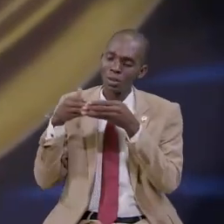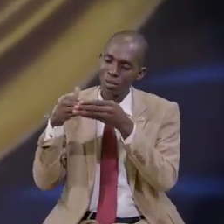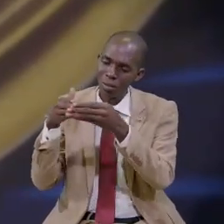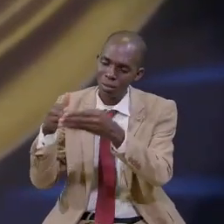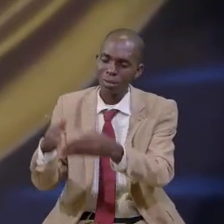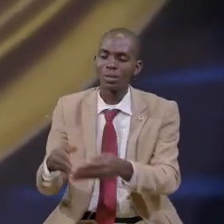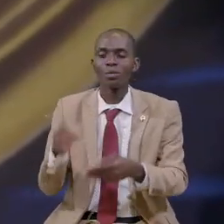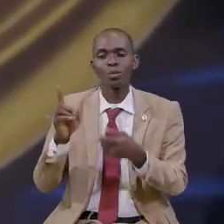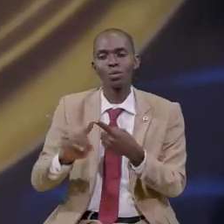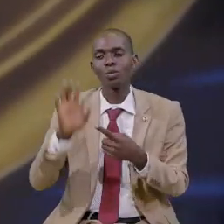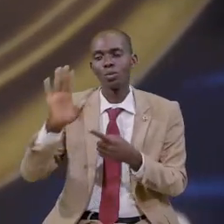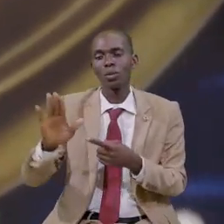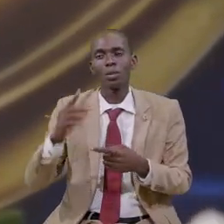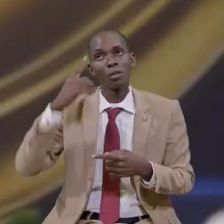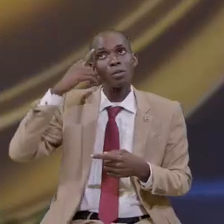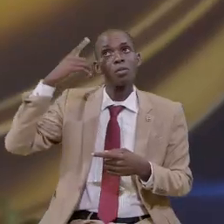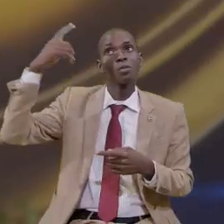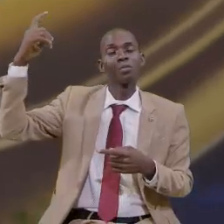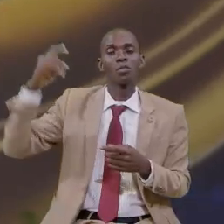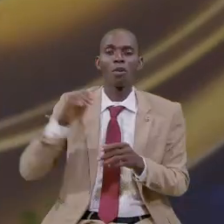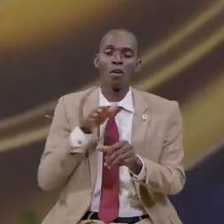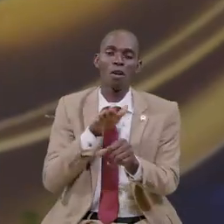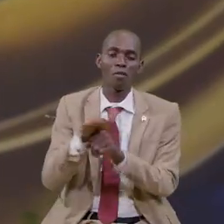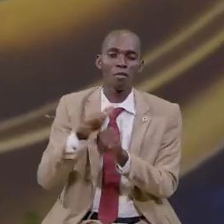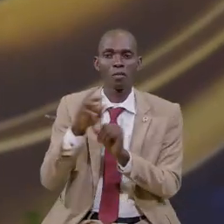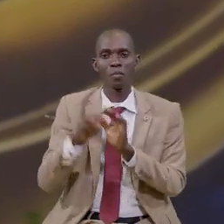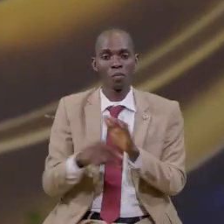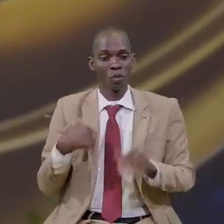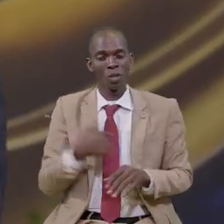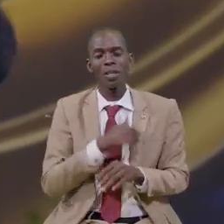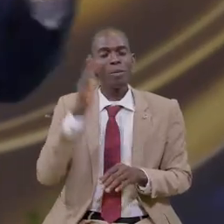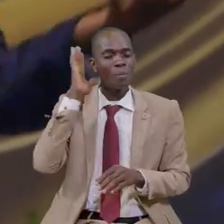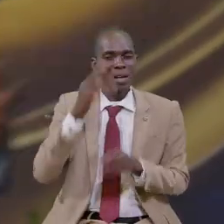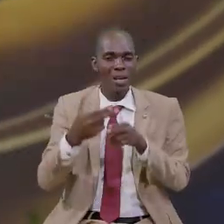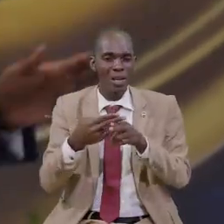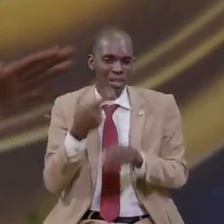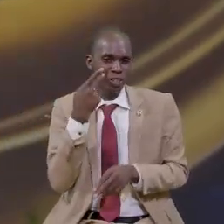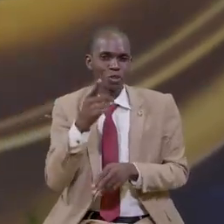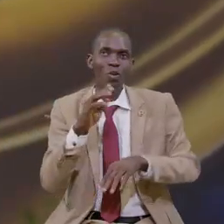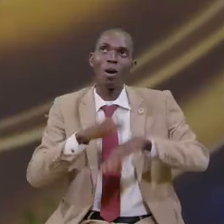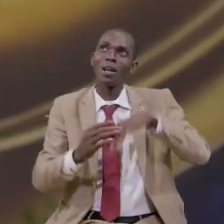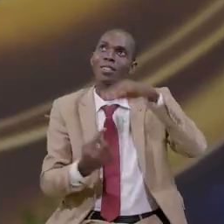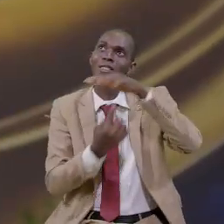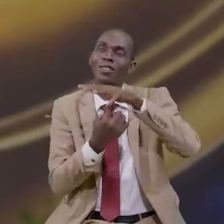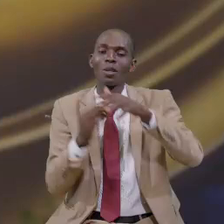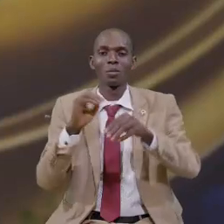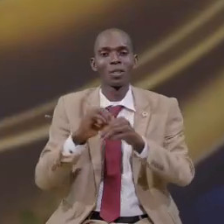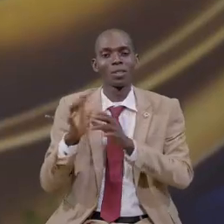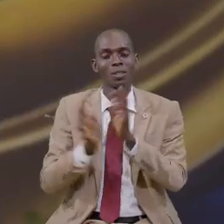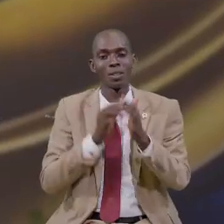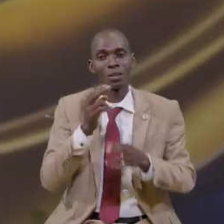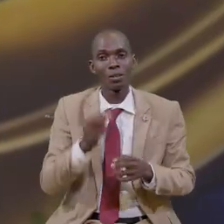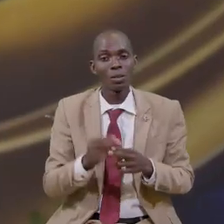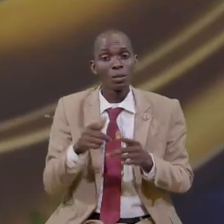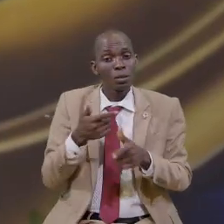dream. We'll soon see you on the other side. And then the people in the prison, two